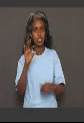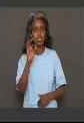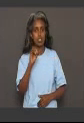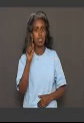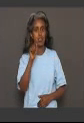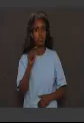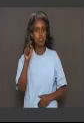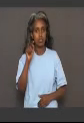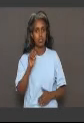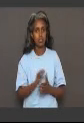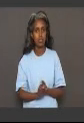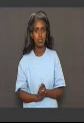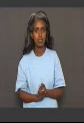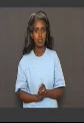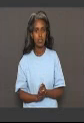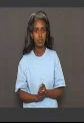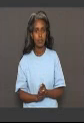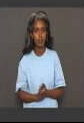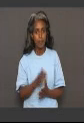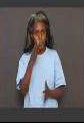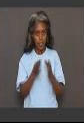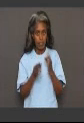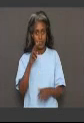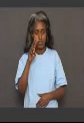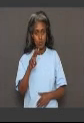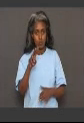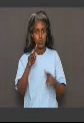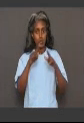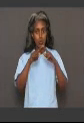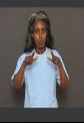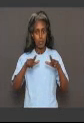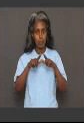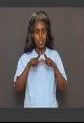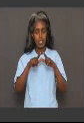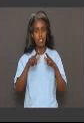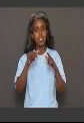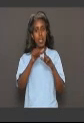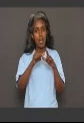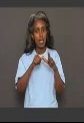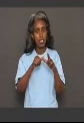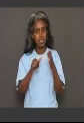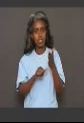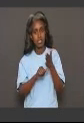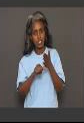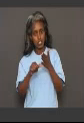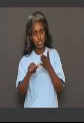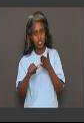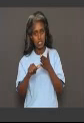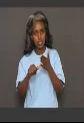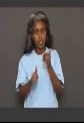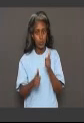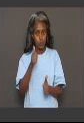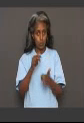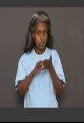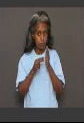90 degrees. If the two complementary angles are adjacent, which